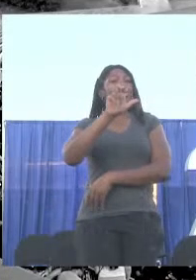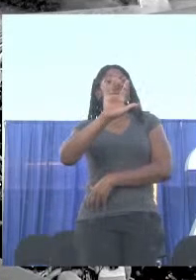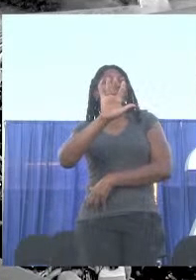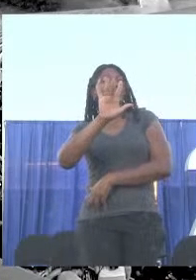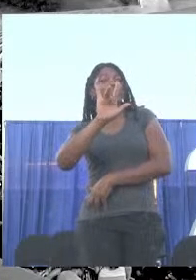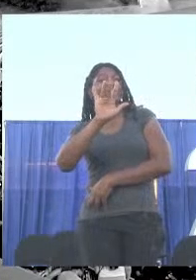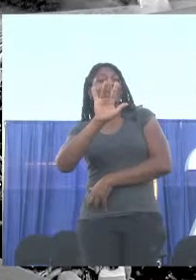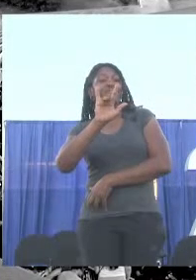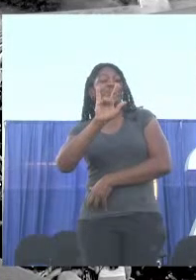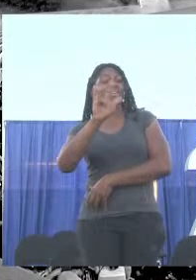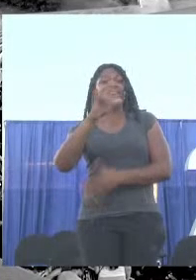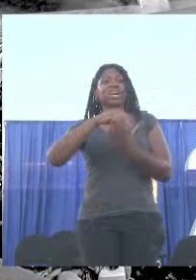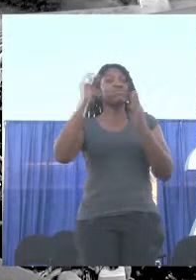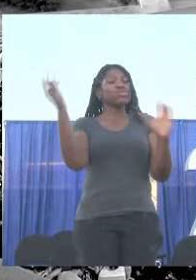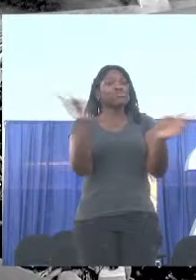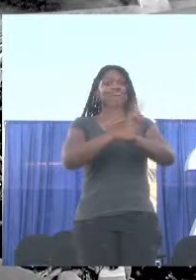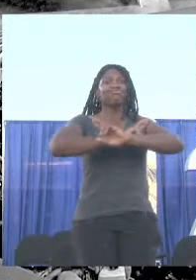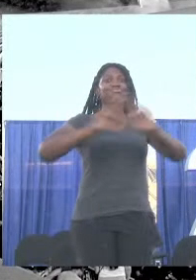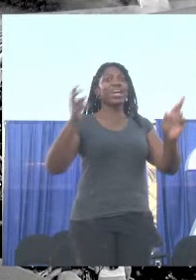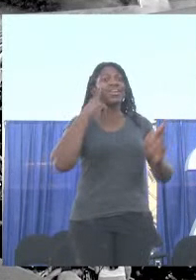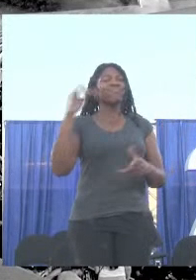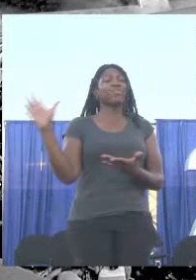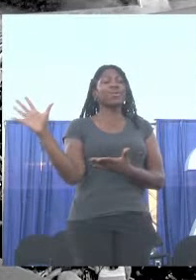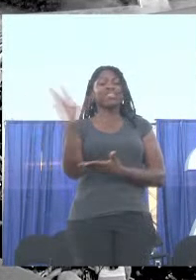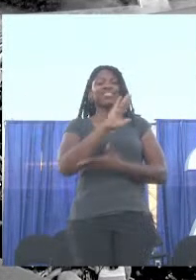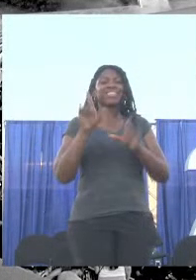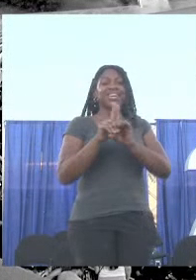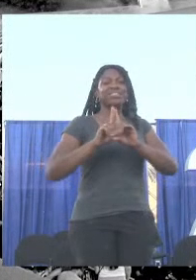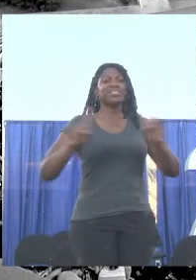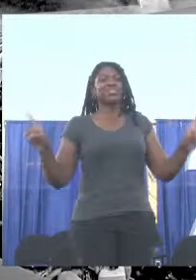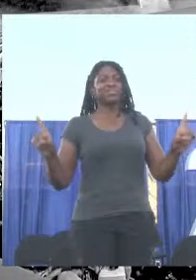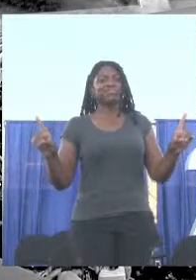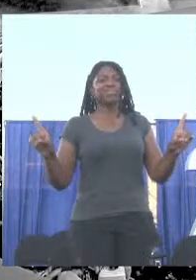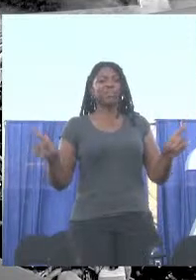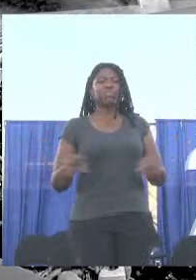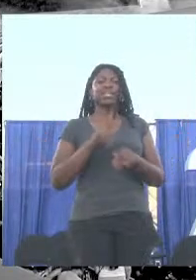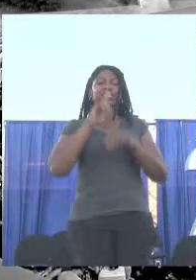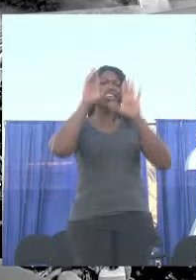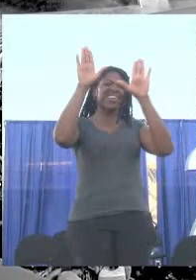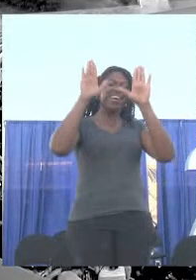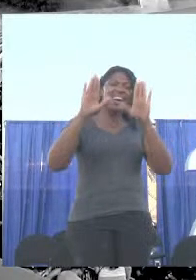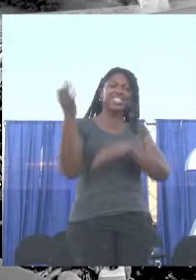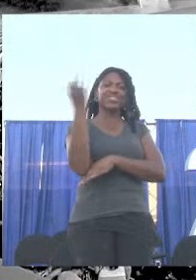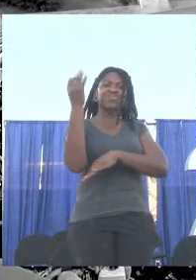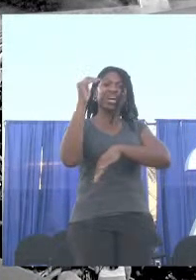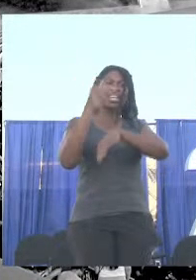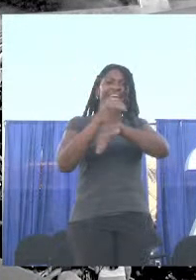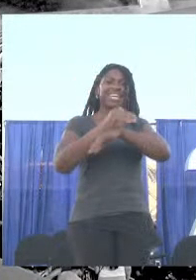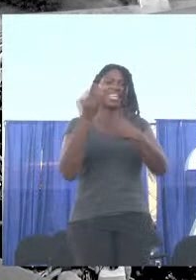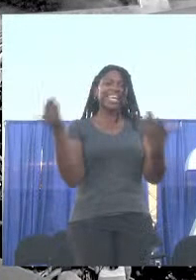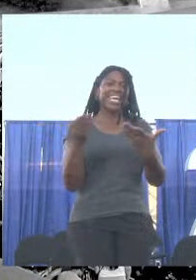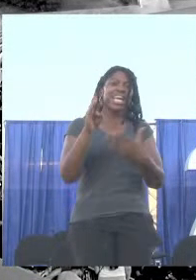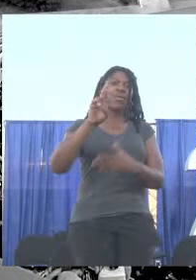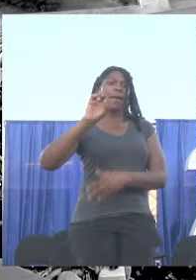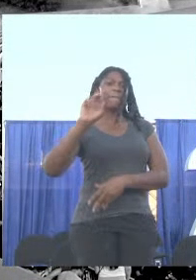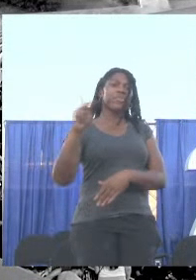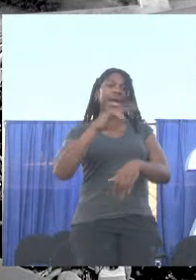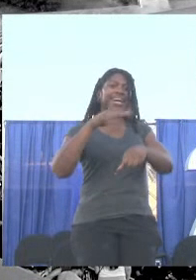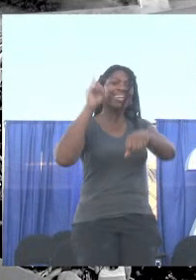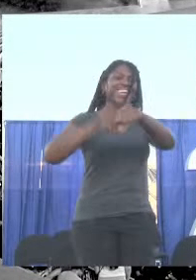325 seniors ready to get their high school diplomas. It's a big, big Friday night in Brack Nation.